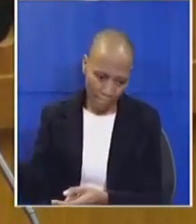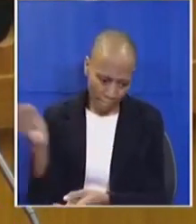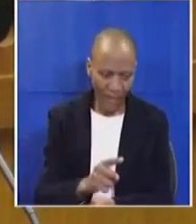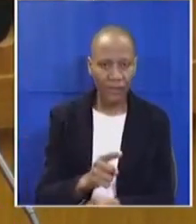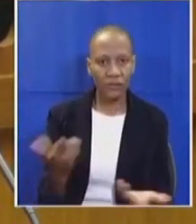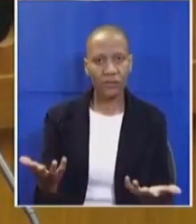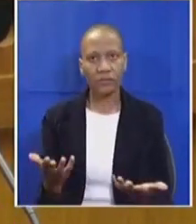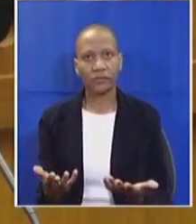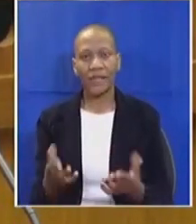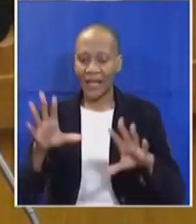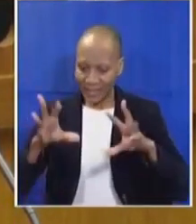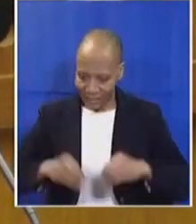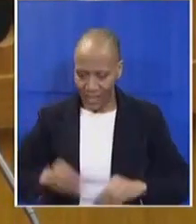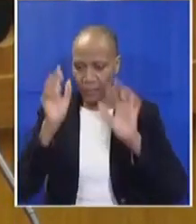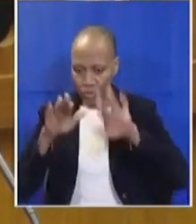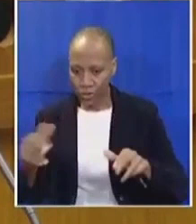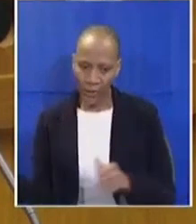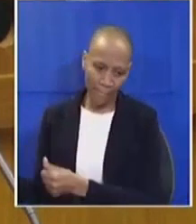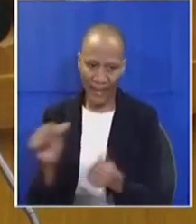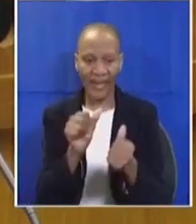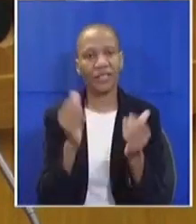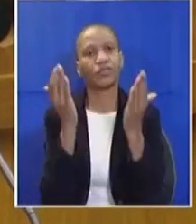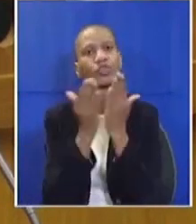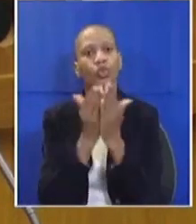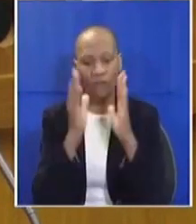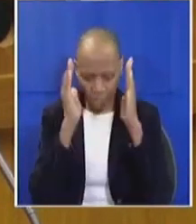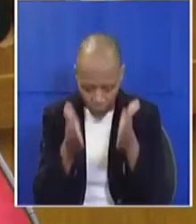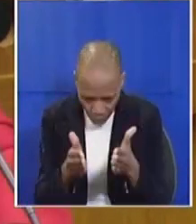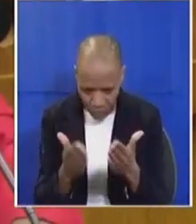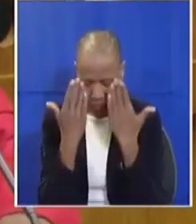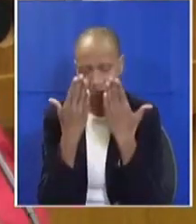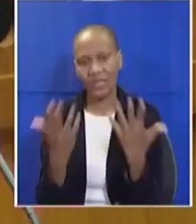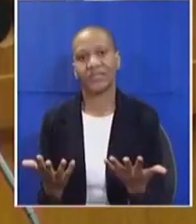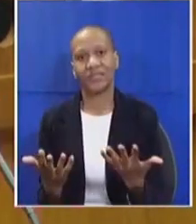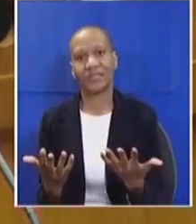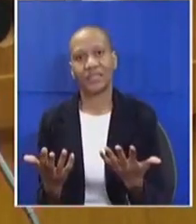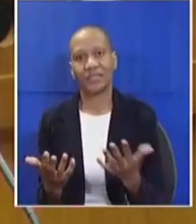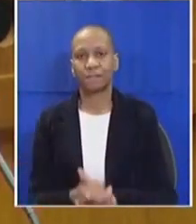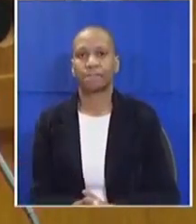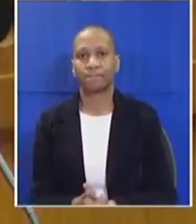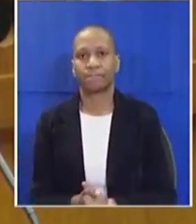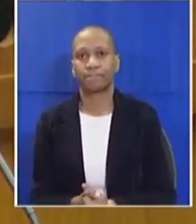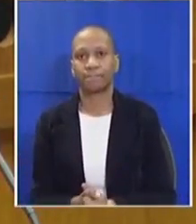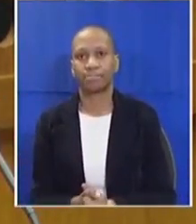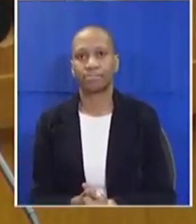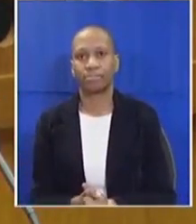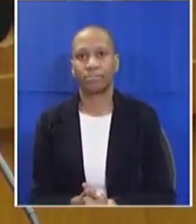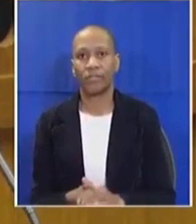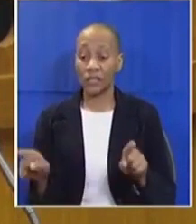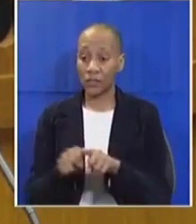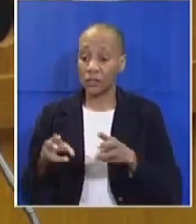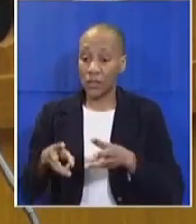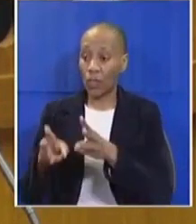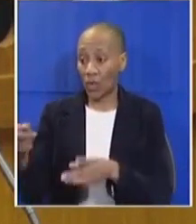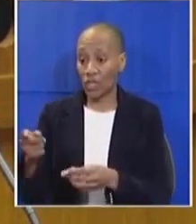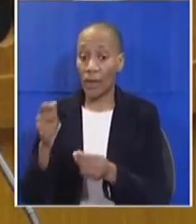fall. Allow the children to come back and focus on their studies in the attainment of education. The same way you